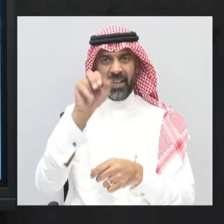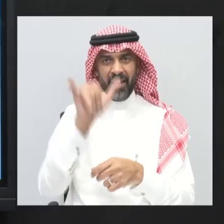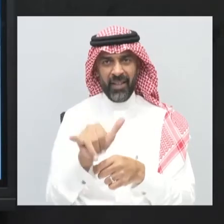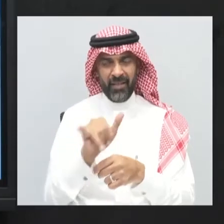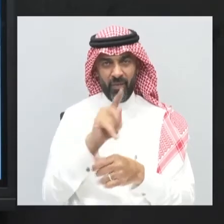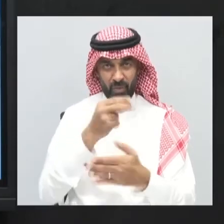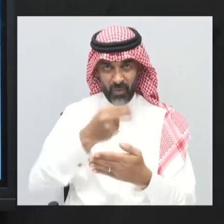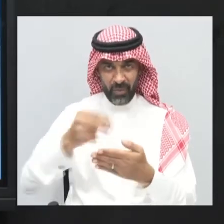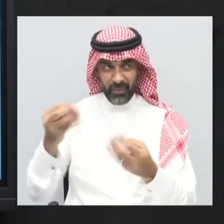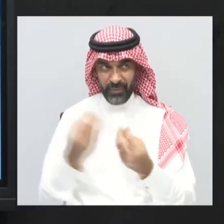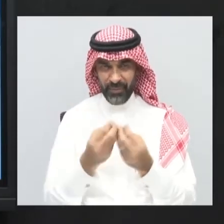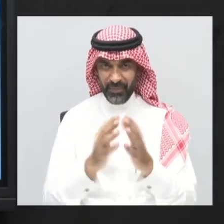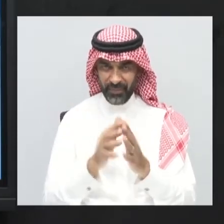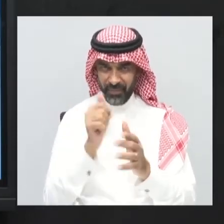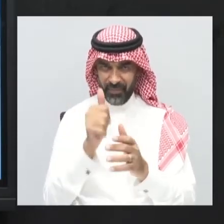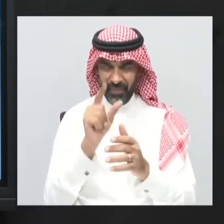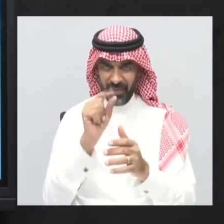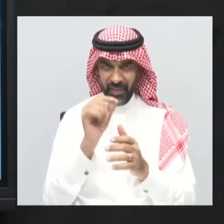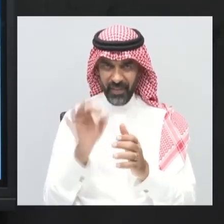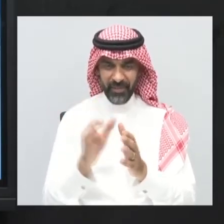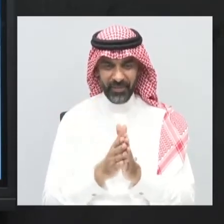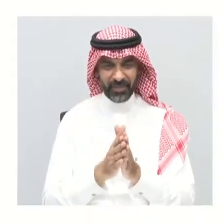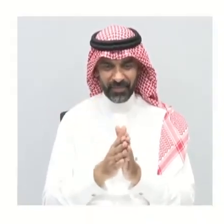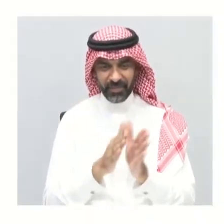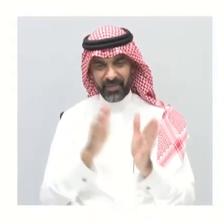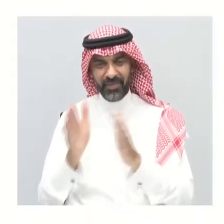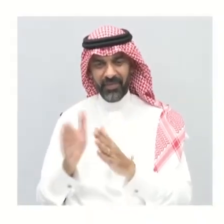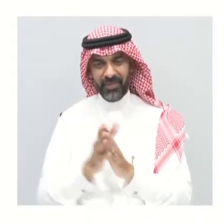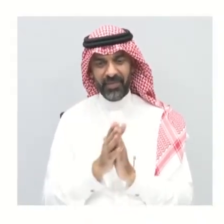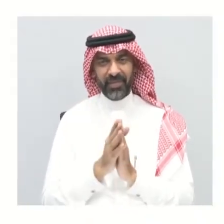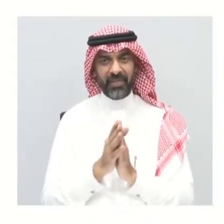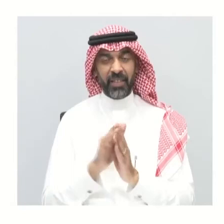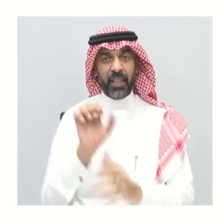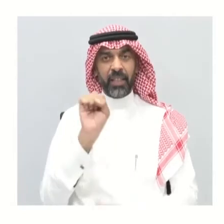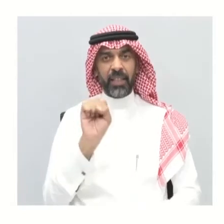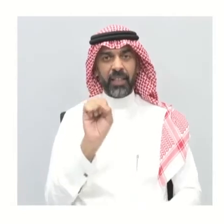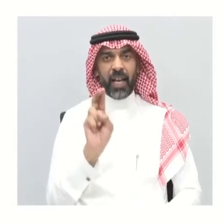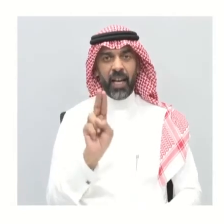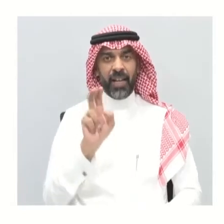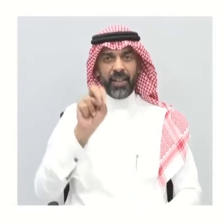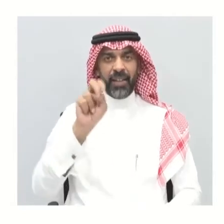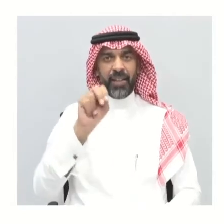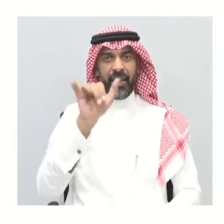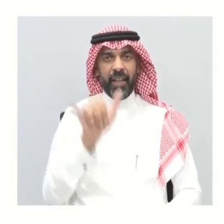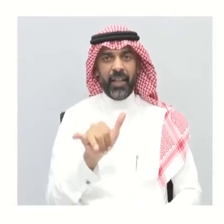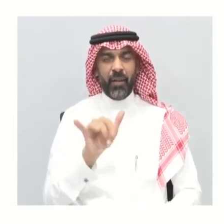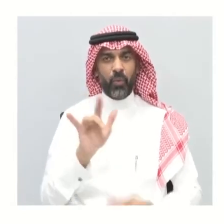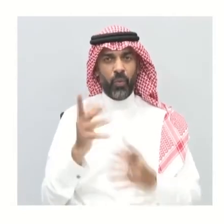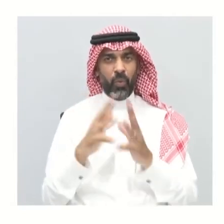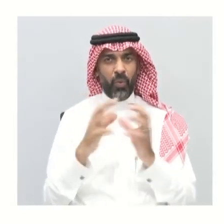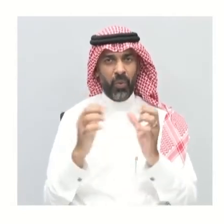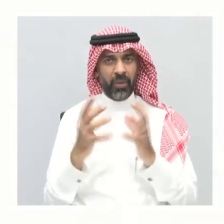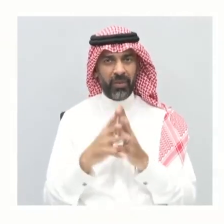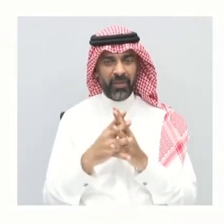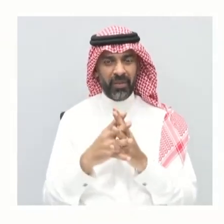with me? Okay, it's fun to draw. Now it says here it's sunny today. No more clouds, and